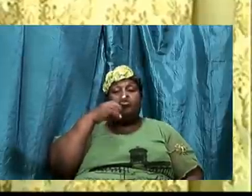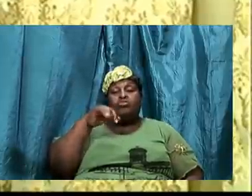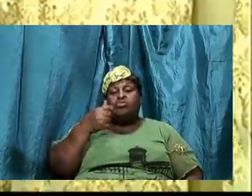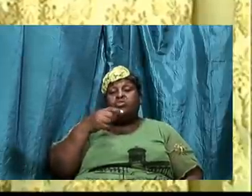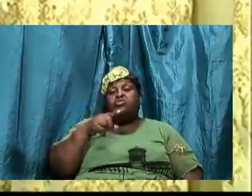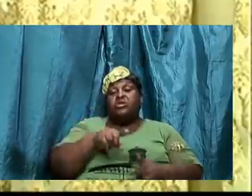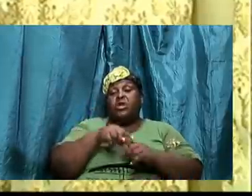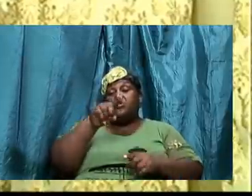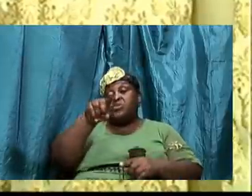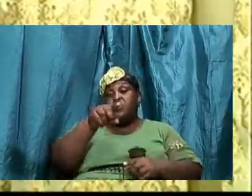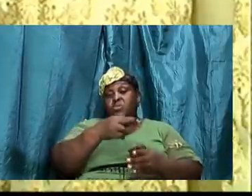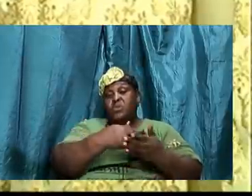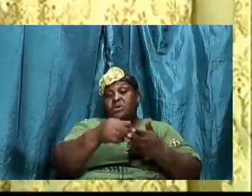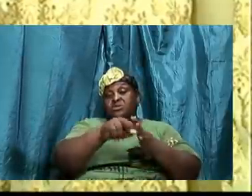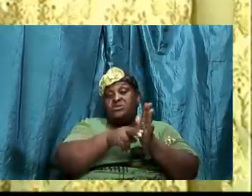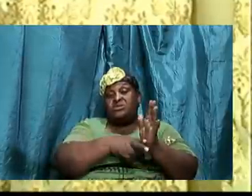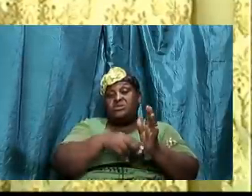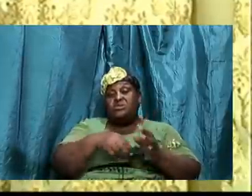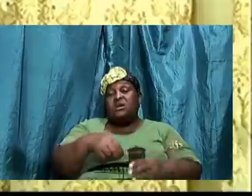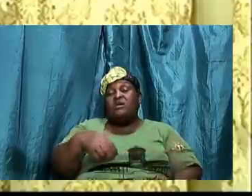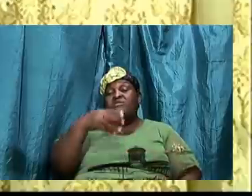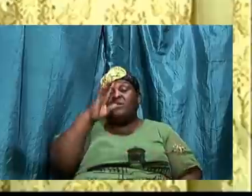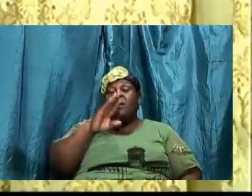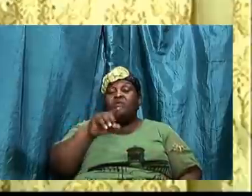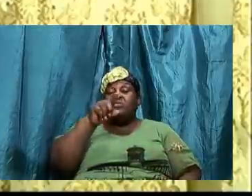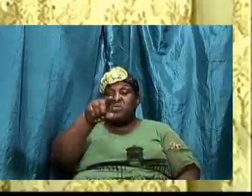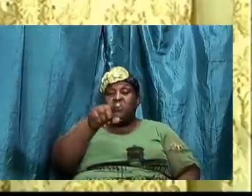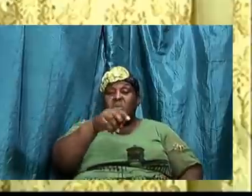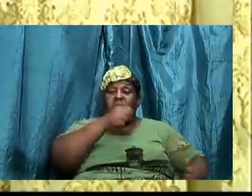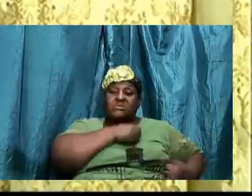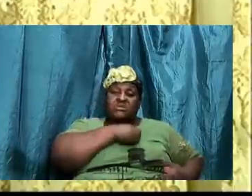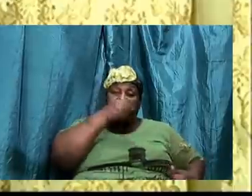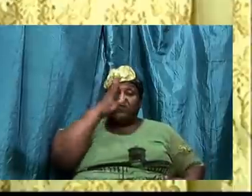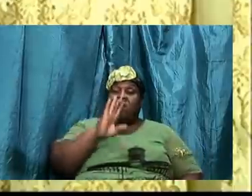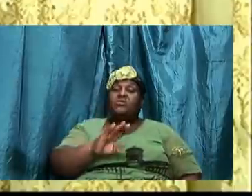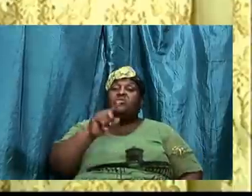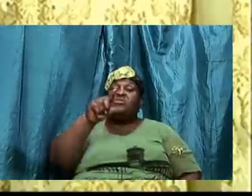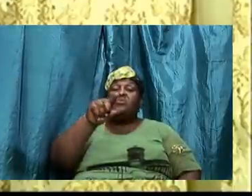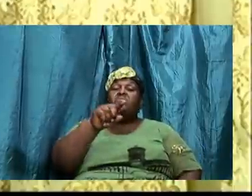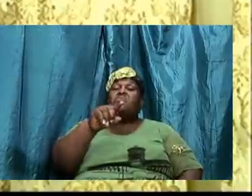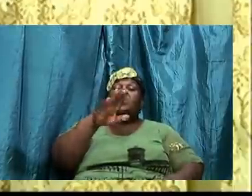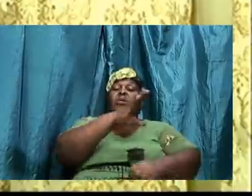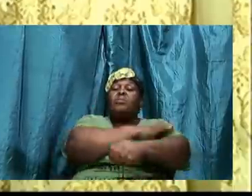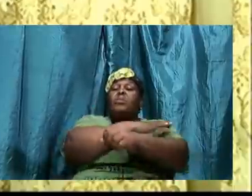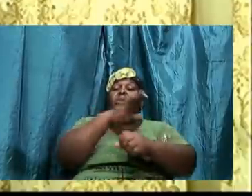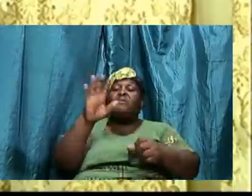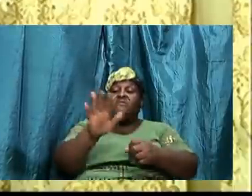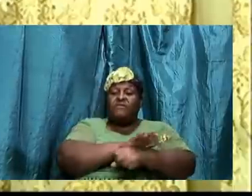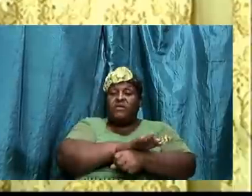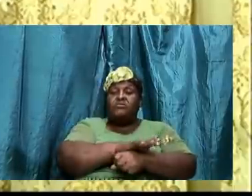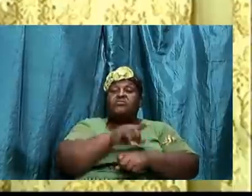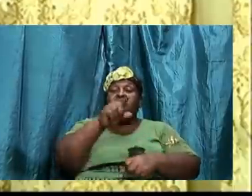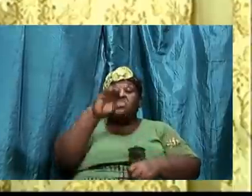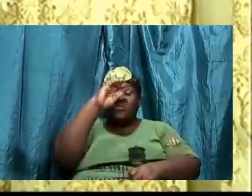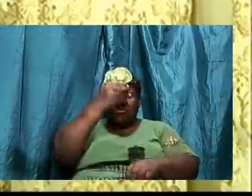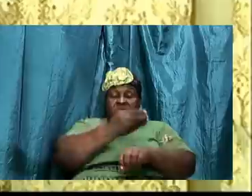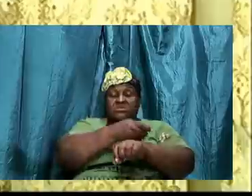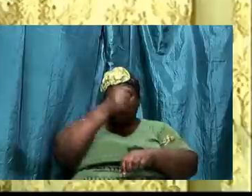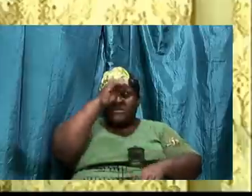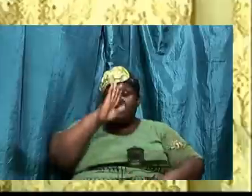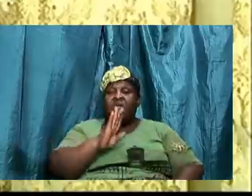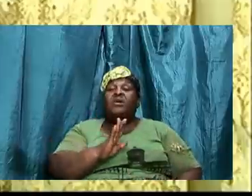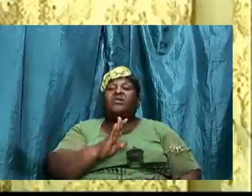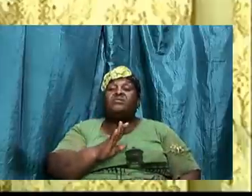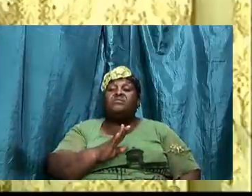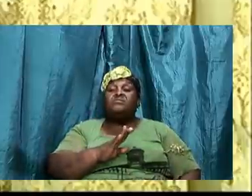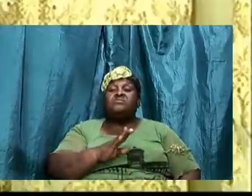God, you are ambassador of God, you are power pack, you are a son of God,